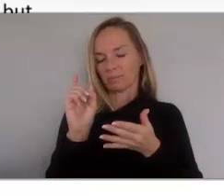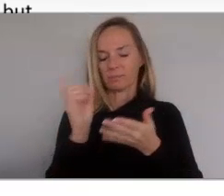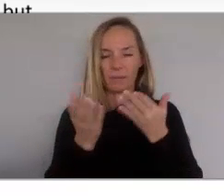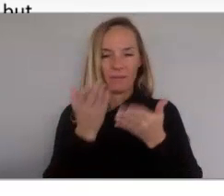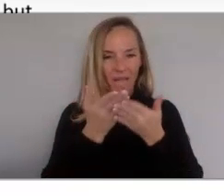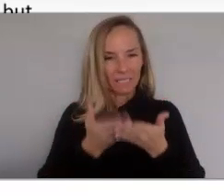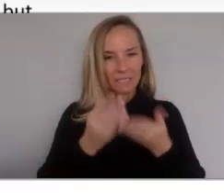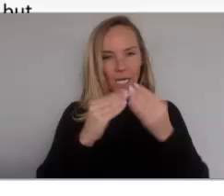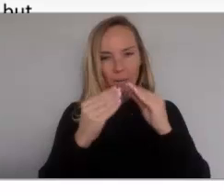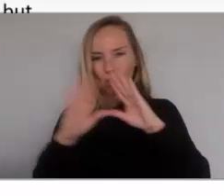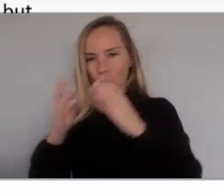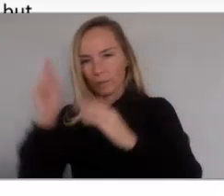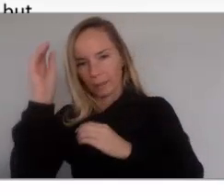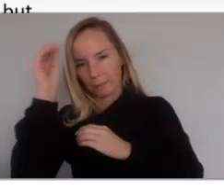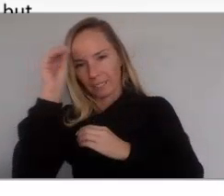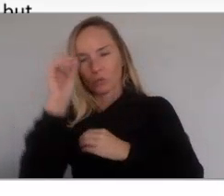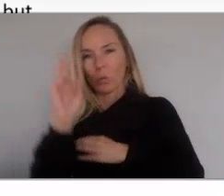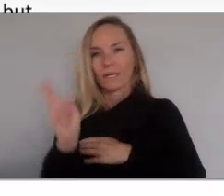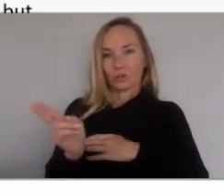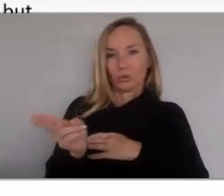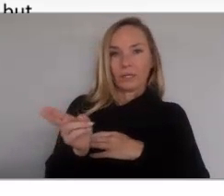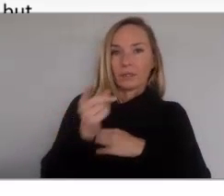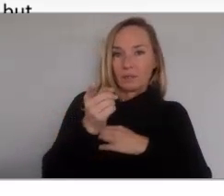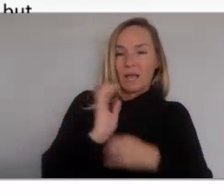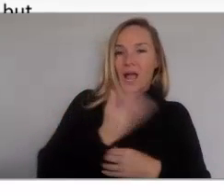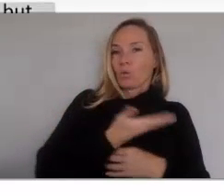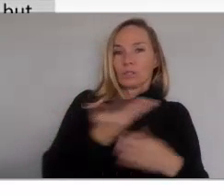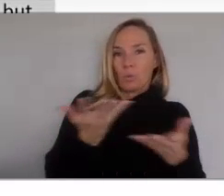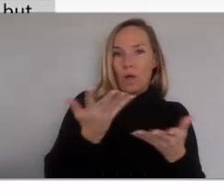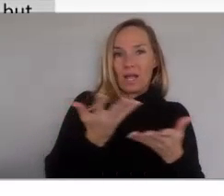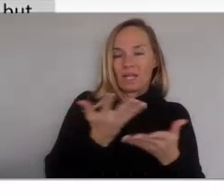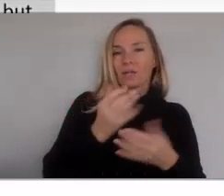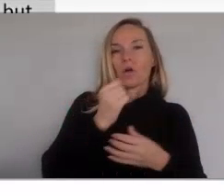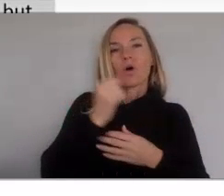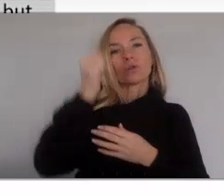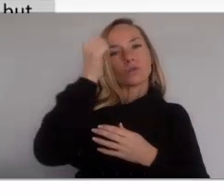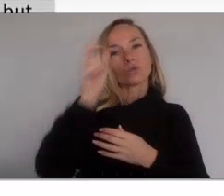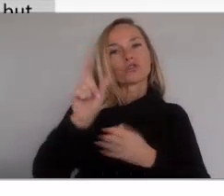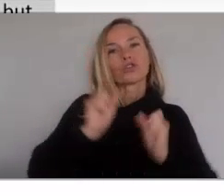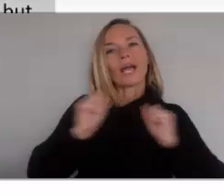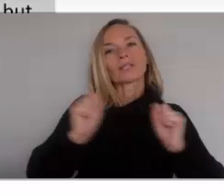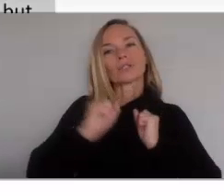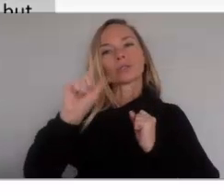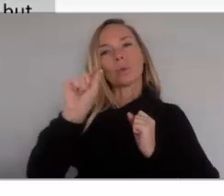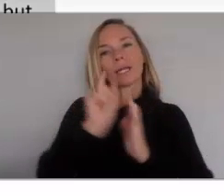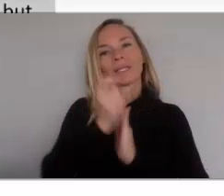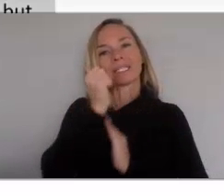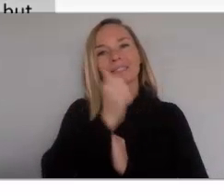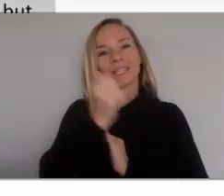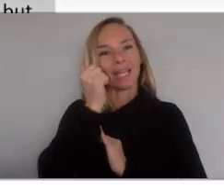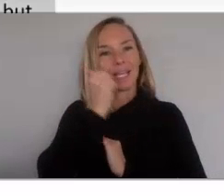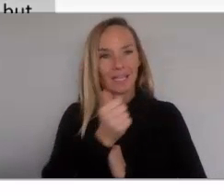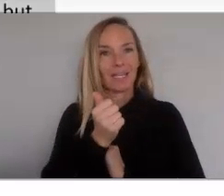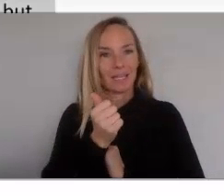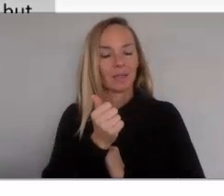facts, numbers, group opinions, or history. And in this case, our background information is, adults should exercise